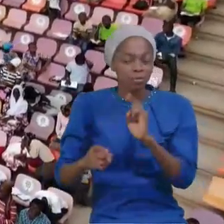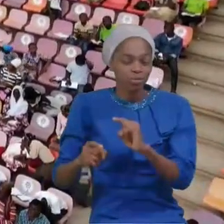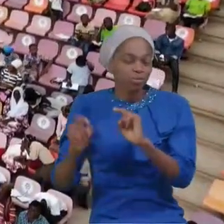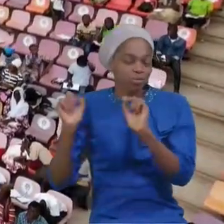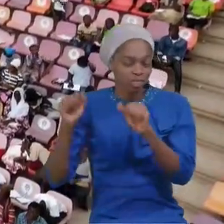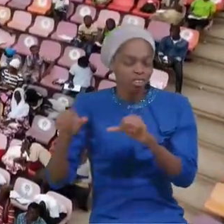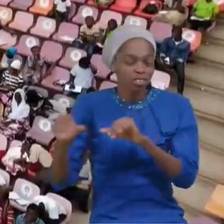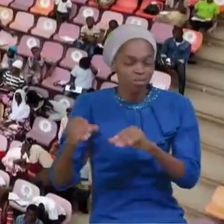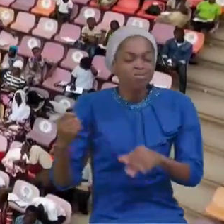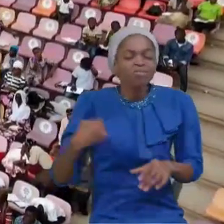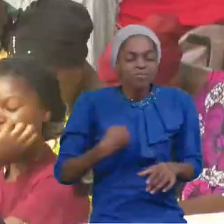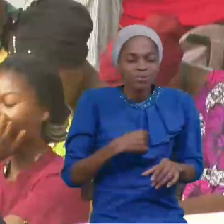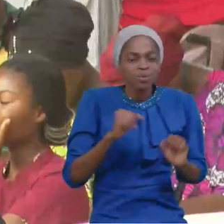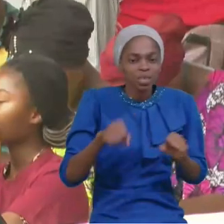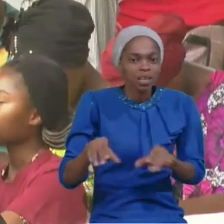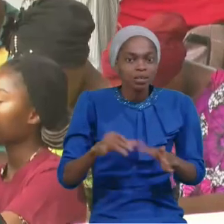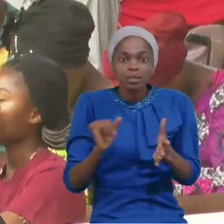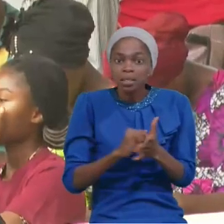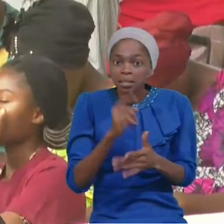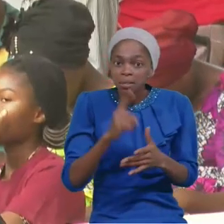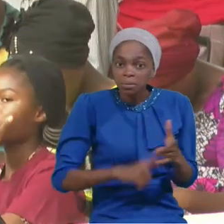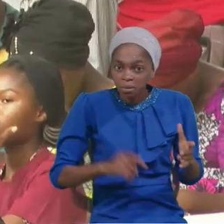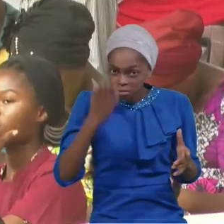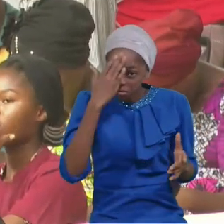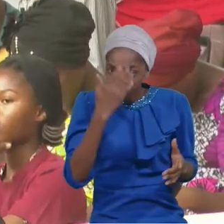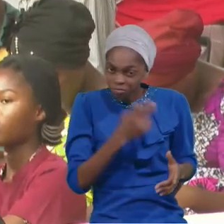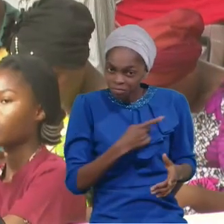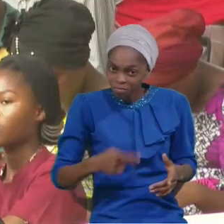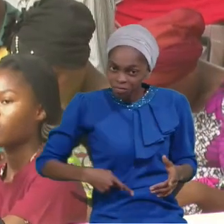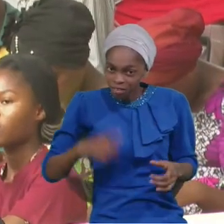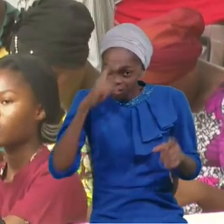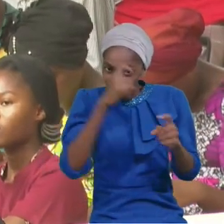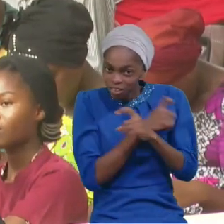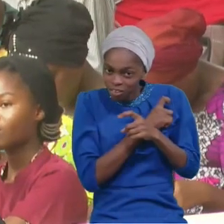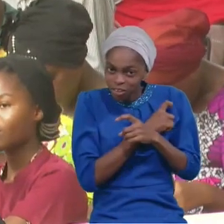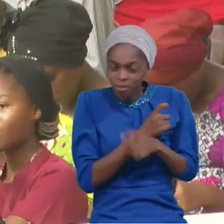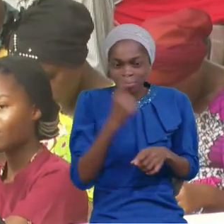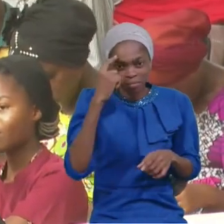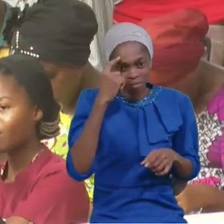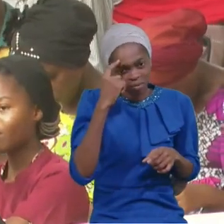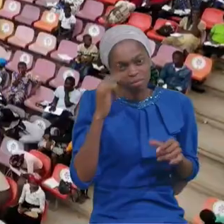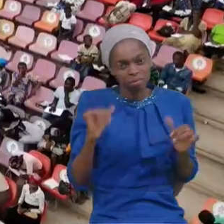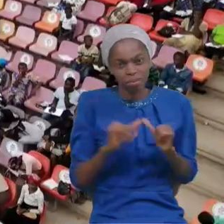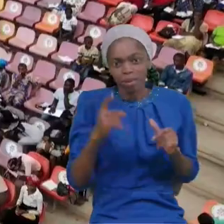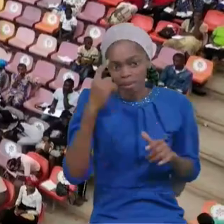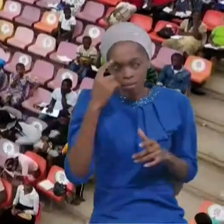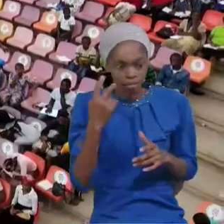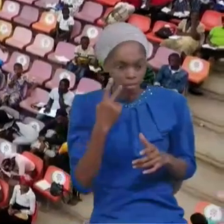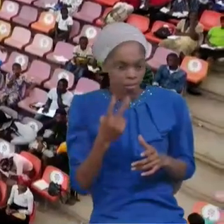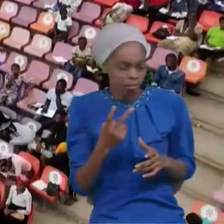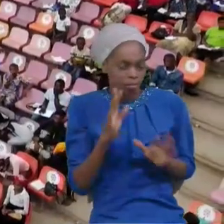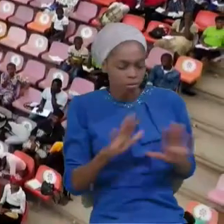thought. They saw those children of Israel and they crossed the Red Sea. 3 million of them. The teenagers among